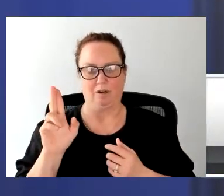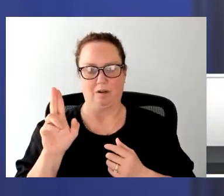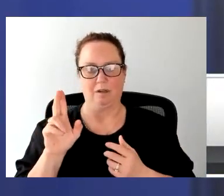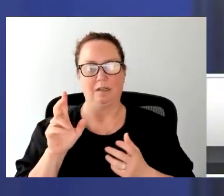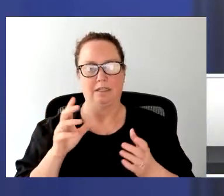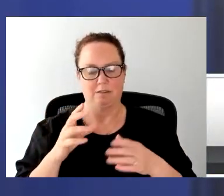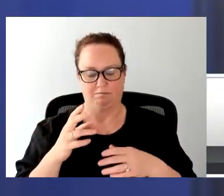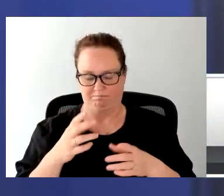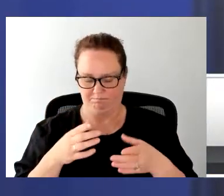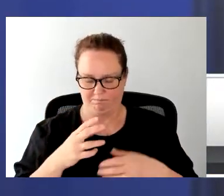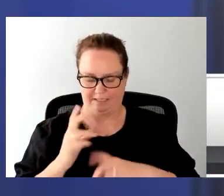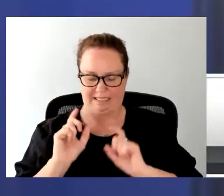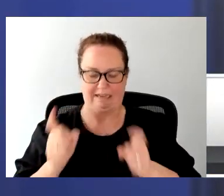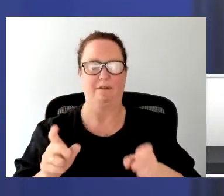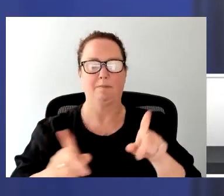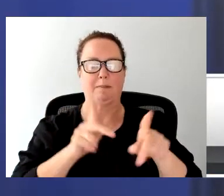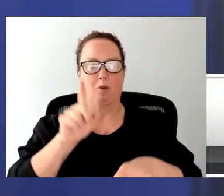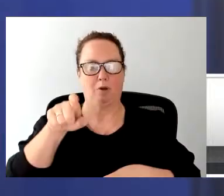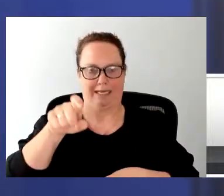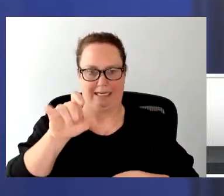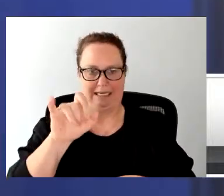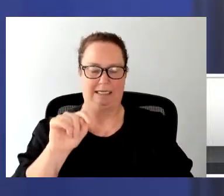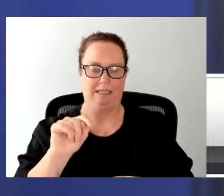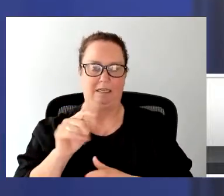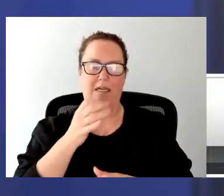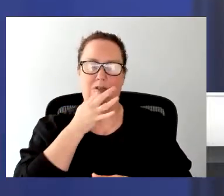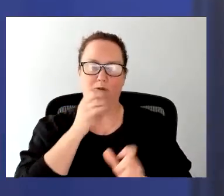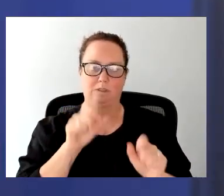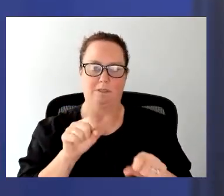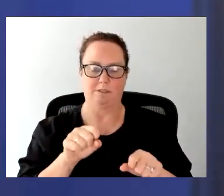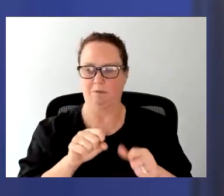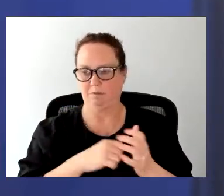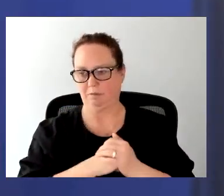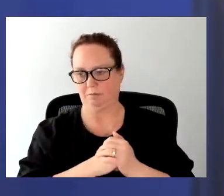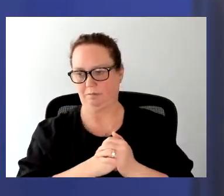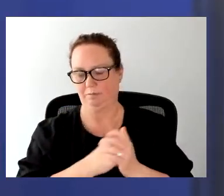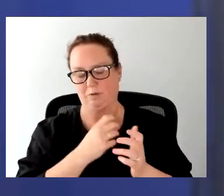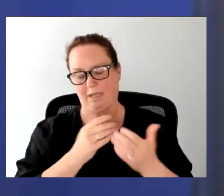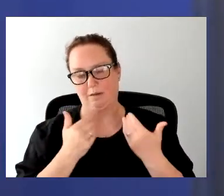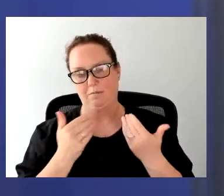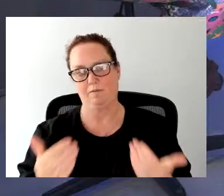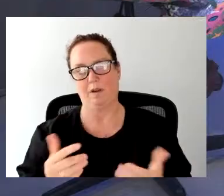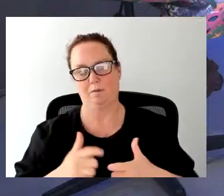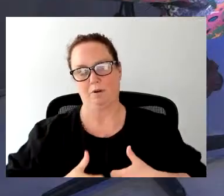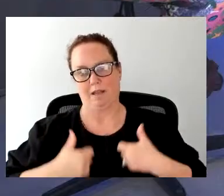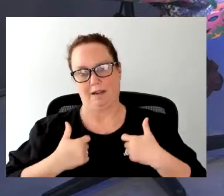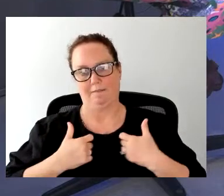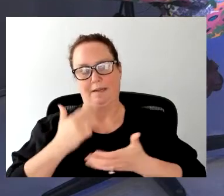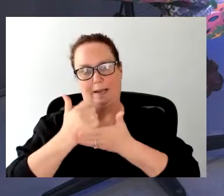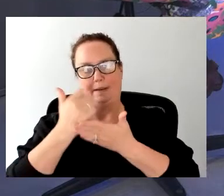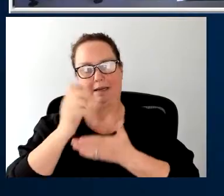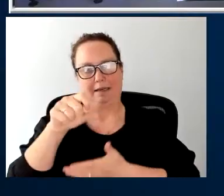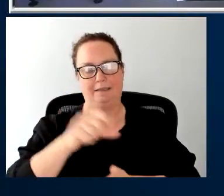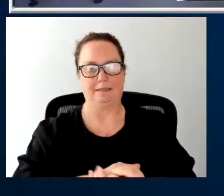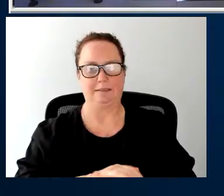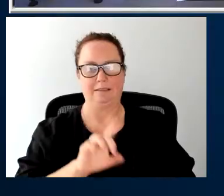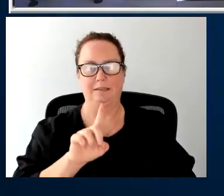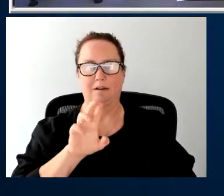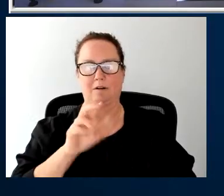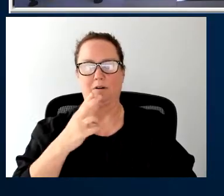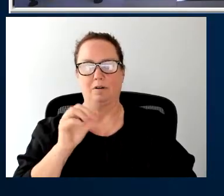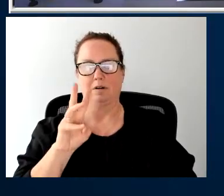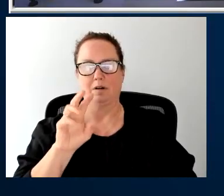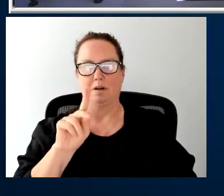it as soon as we can so they can move on with their lives. Amen. Yeah. Dr. Hawkinson?